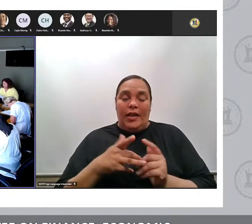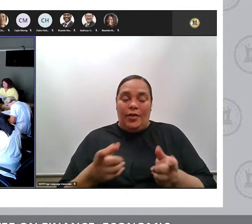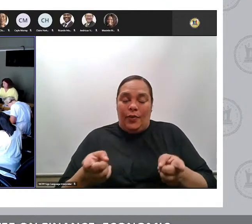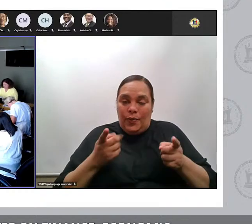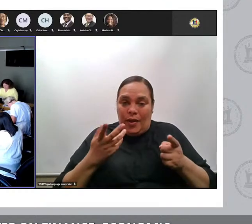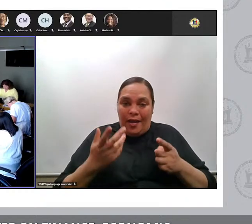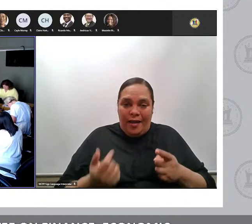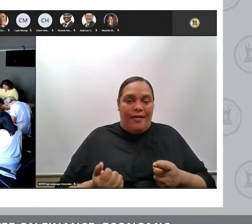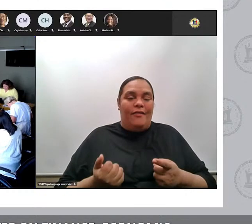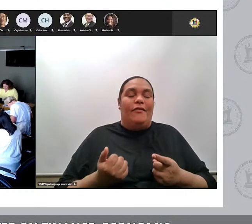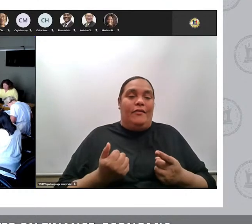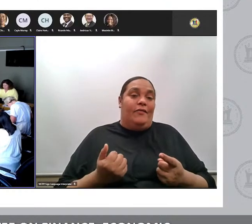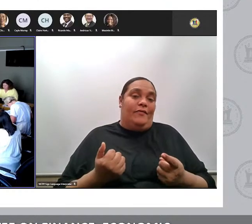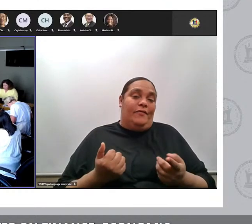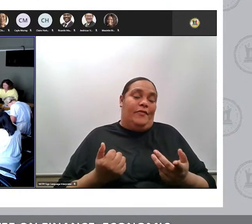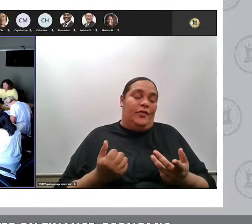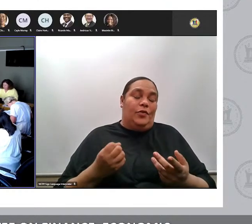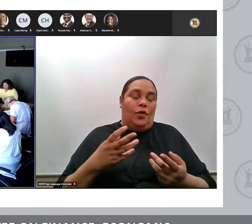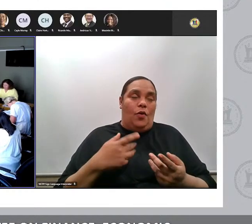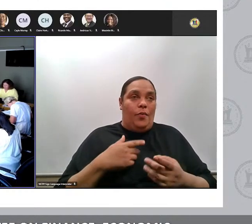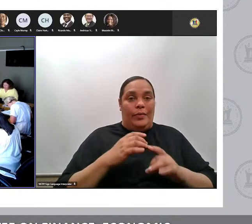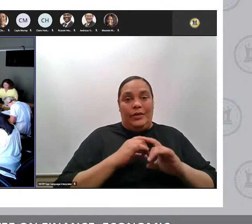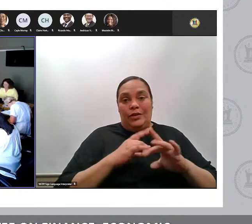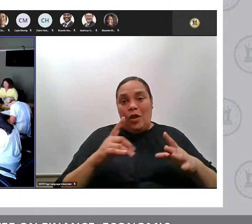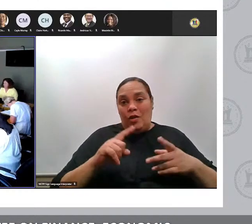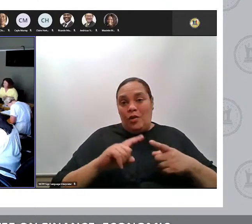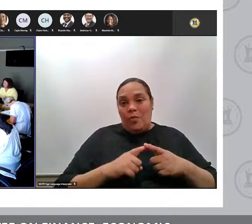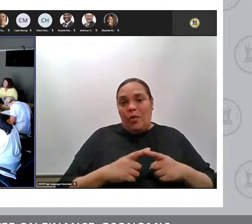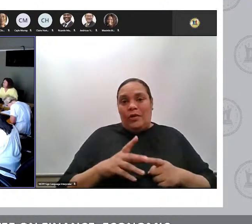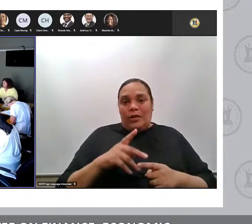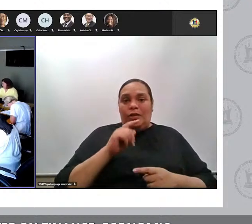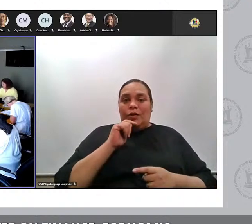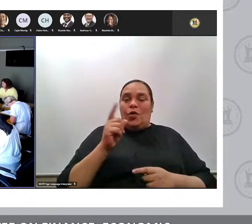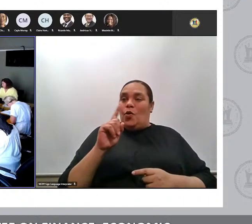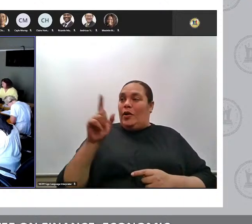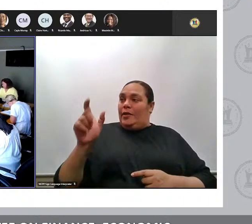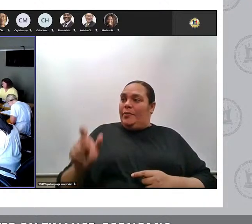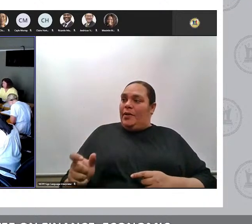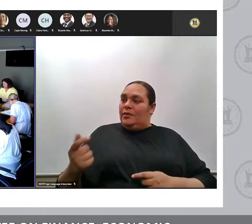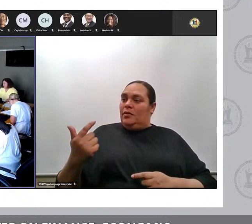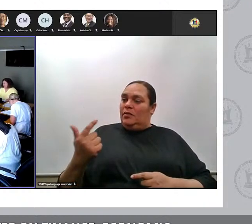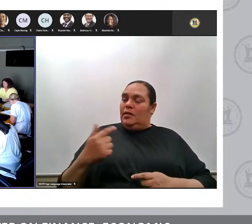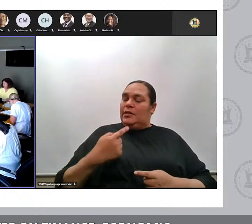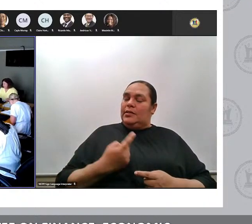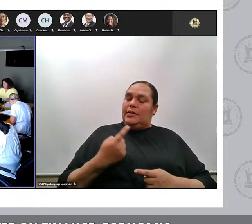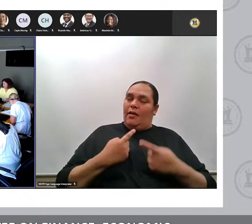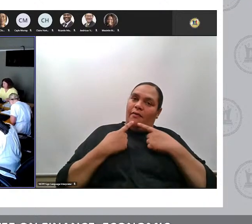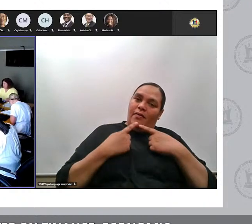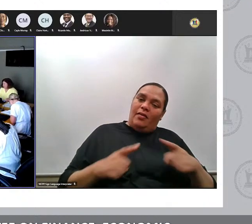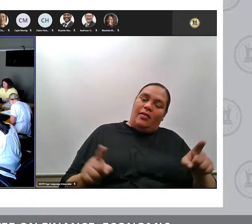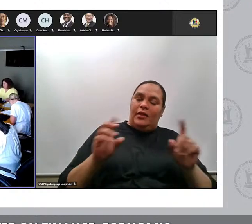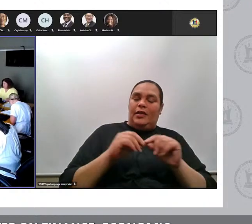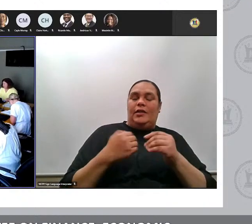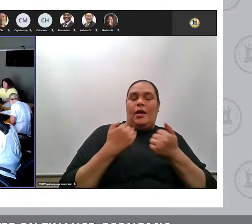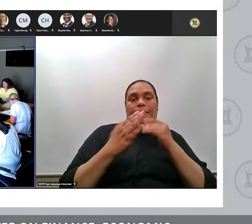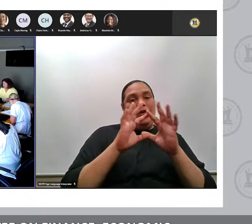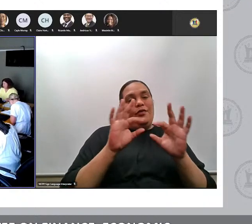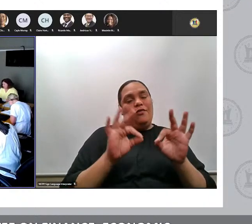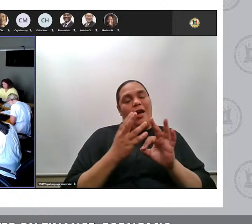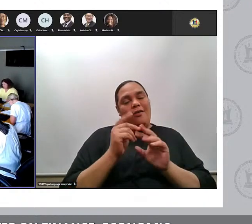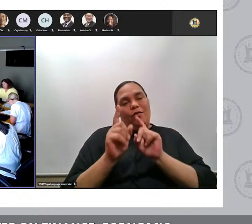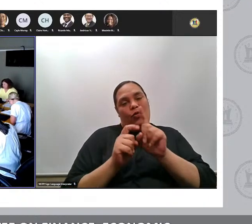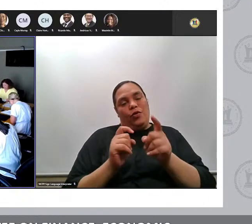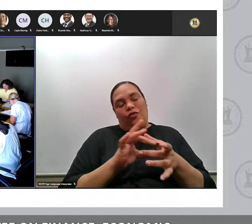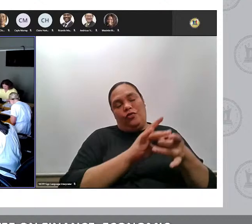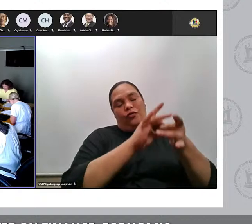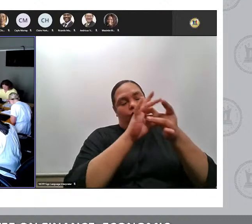flags. So our starting point is obviously what somebody would self-declare in the application form, and there are questions